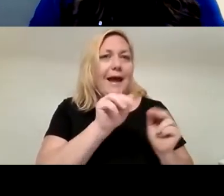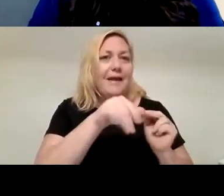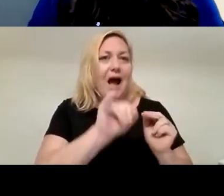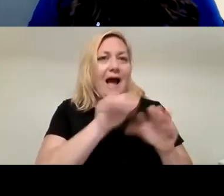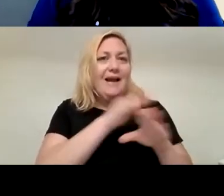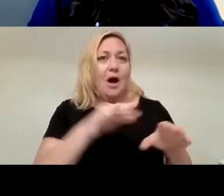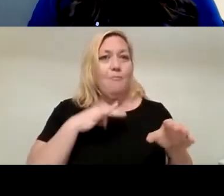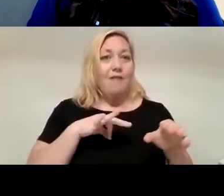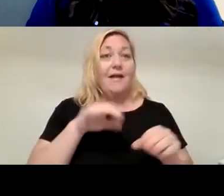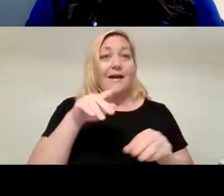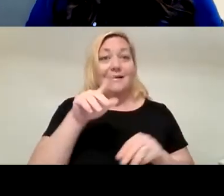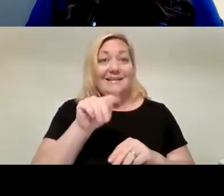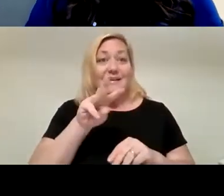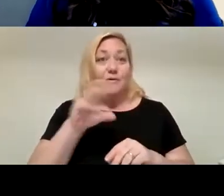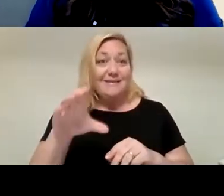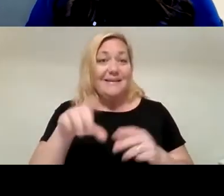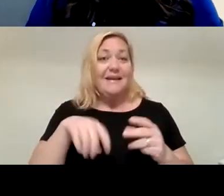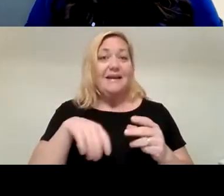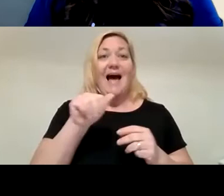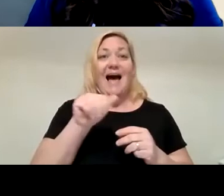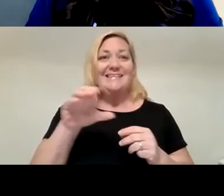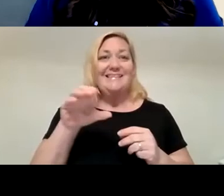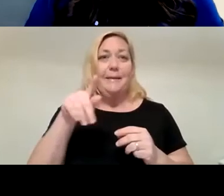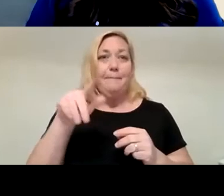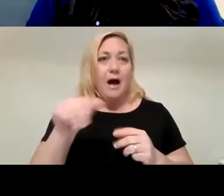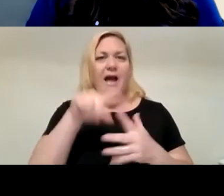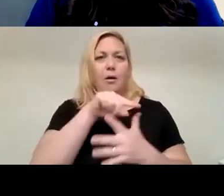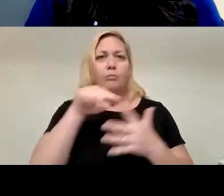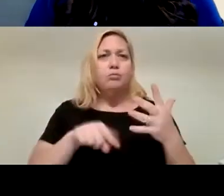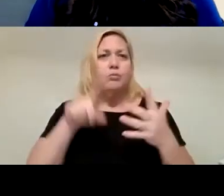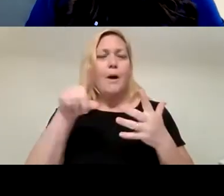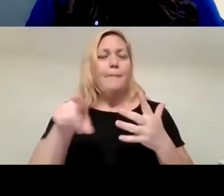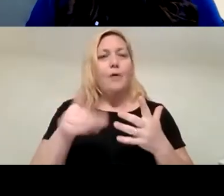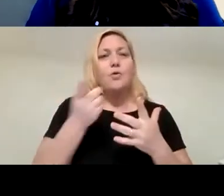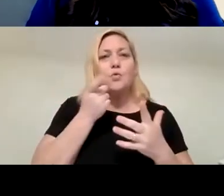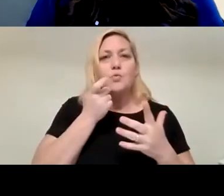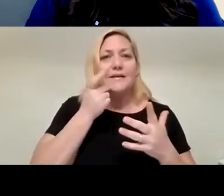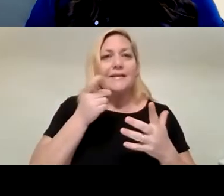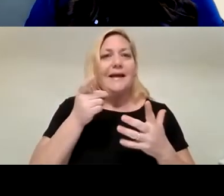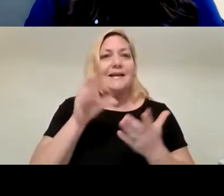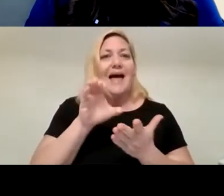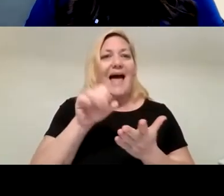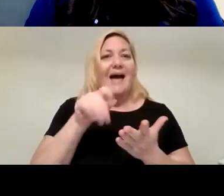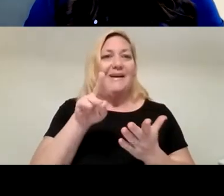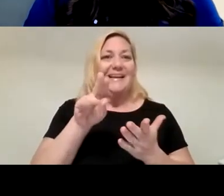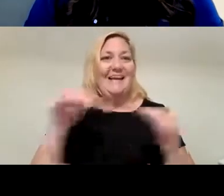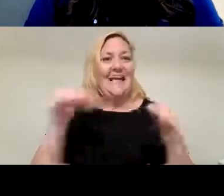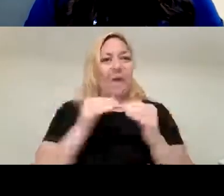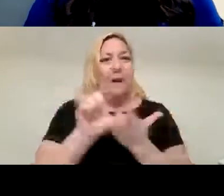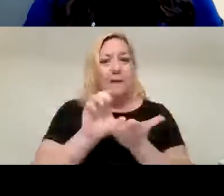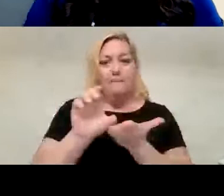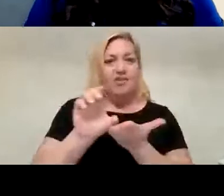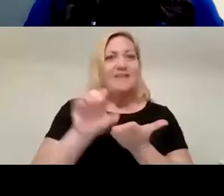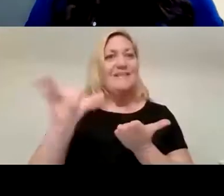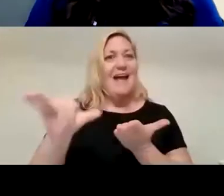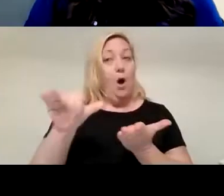as PwC, ASIPA, and many others about the recent API equity budget that was granted, and now in